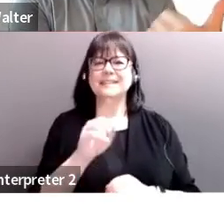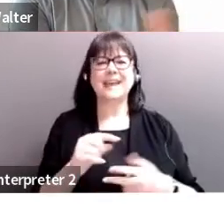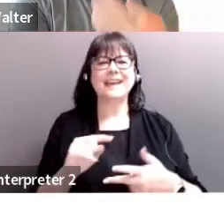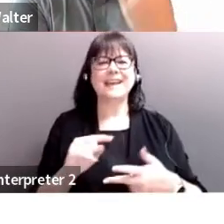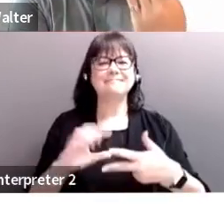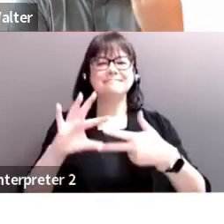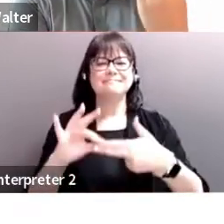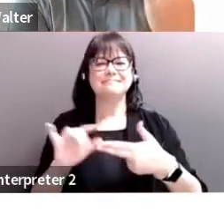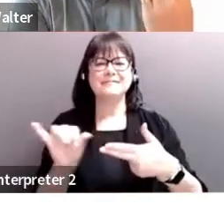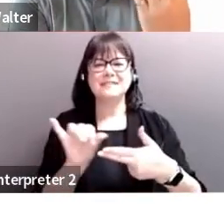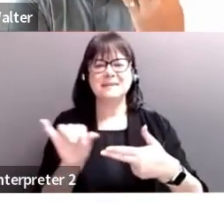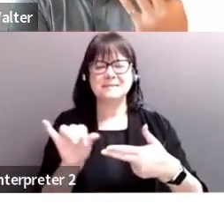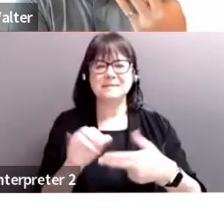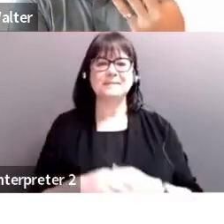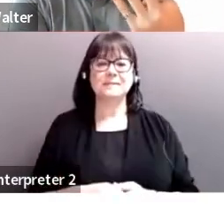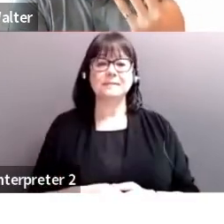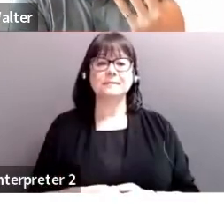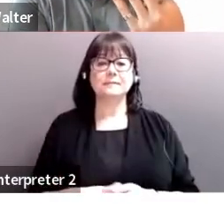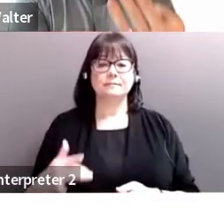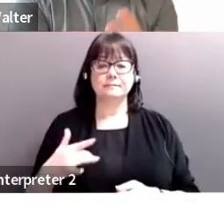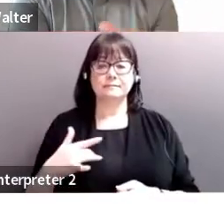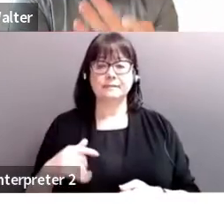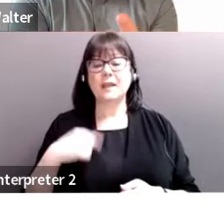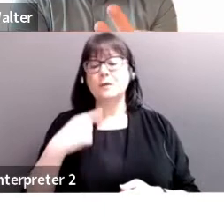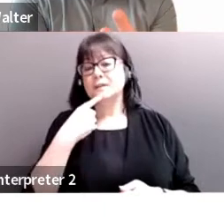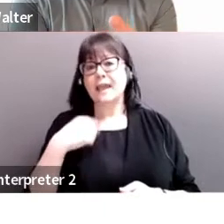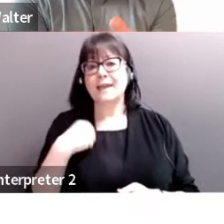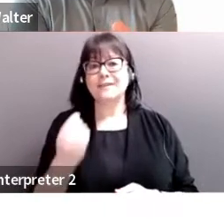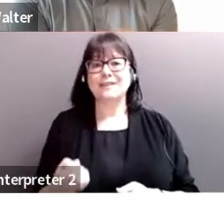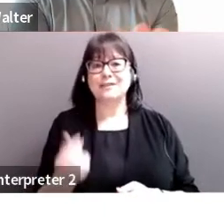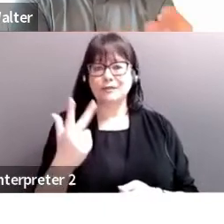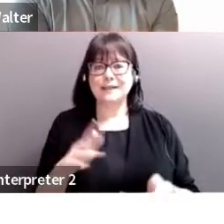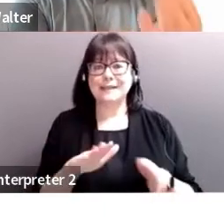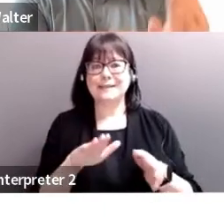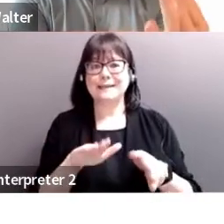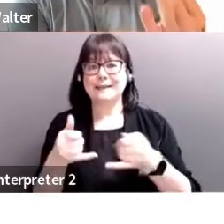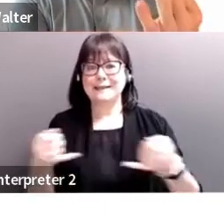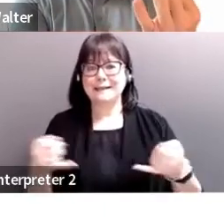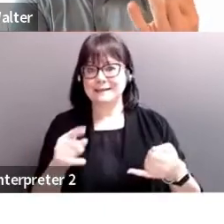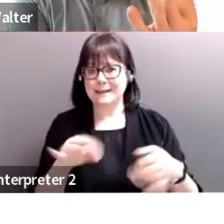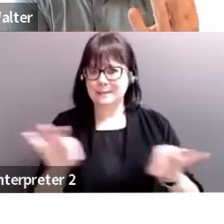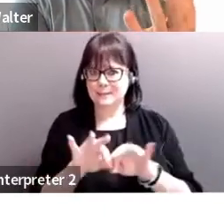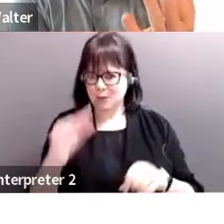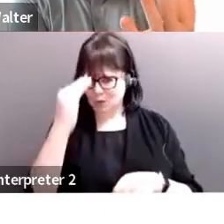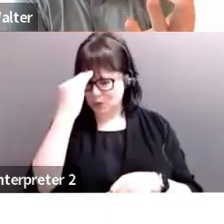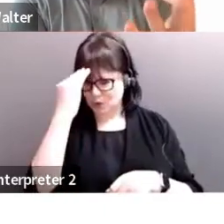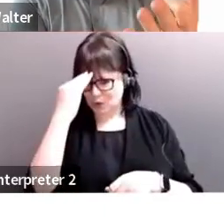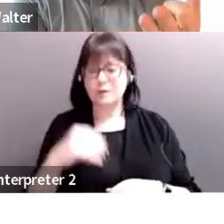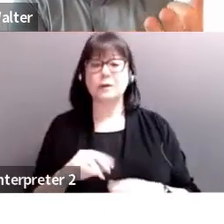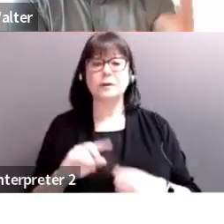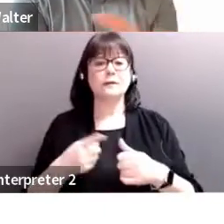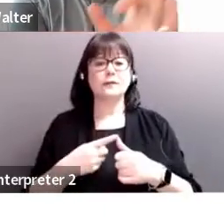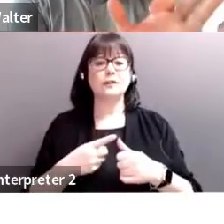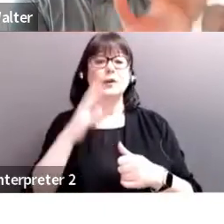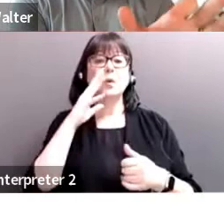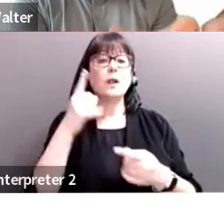is important. And there's 3 key deadlines that I typically say you should keep in mind. So 1, when are new programs being